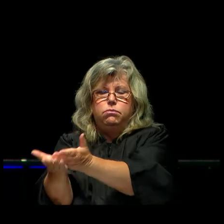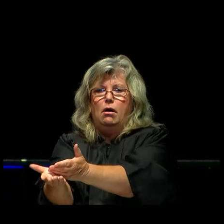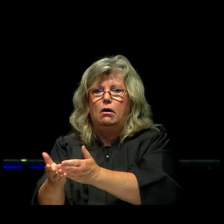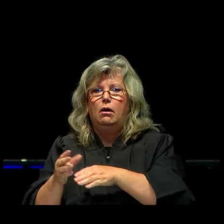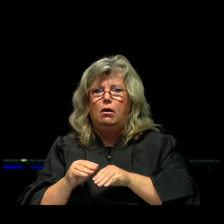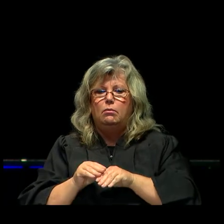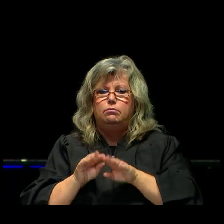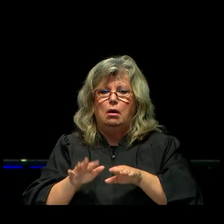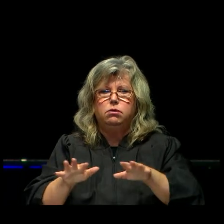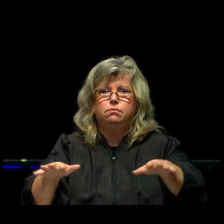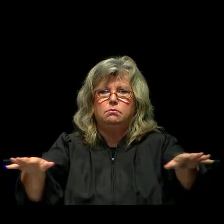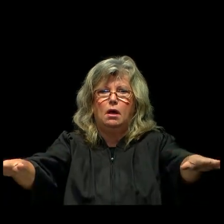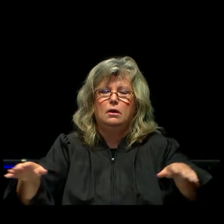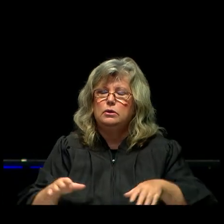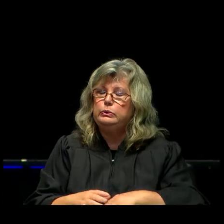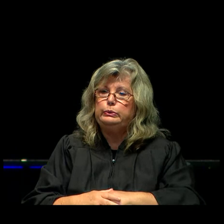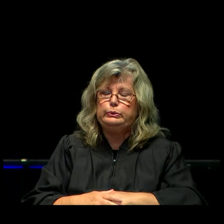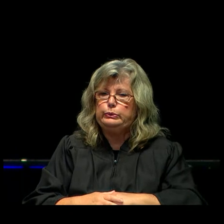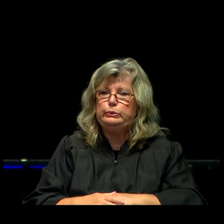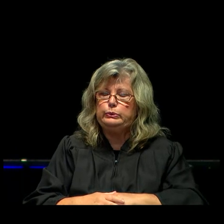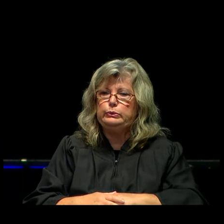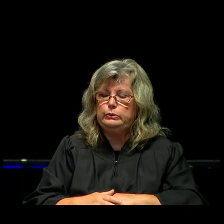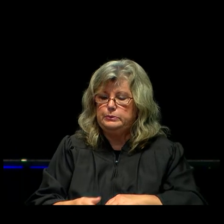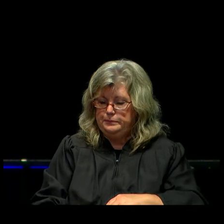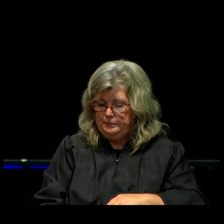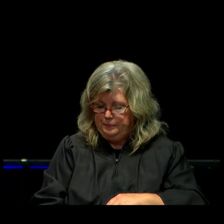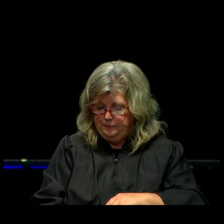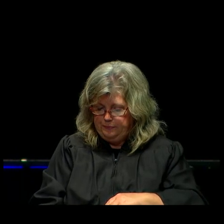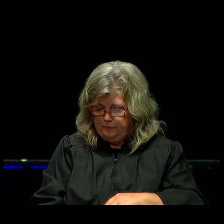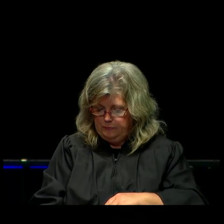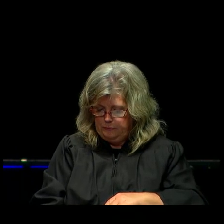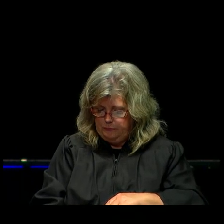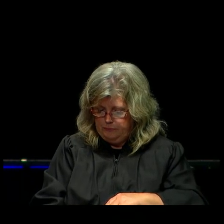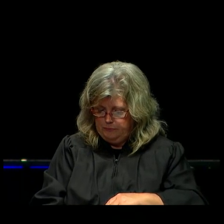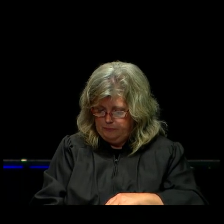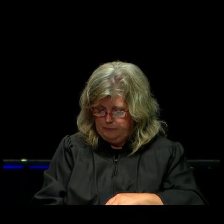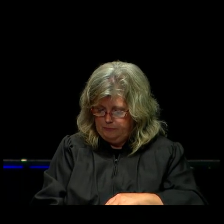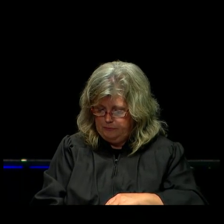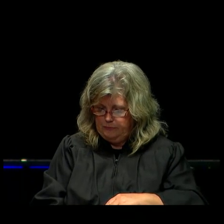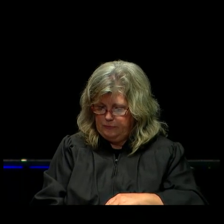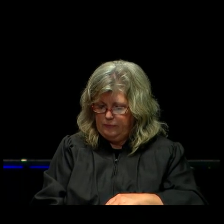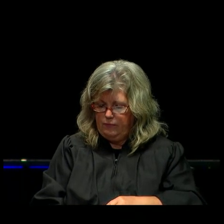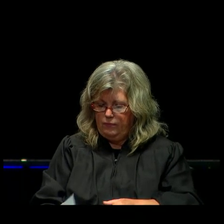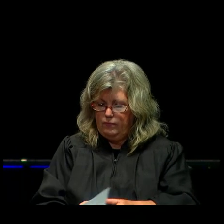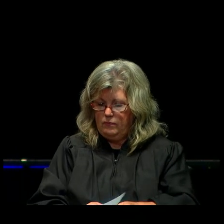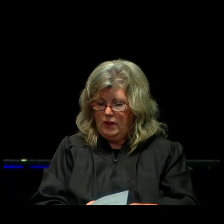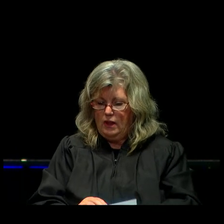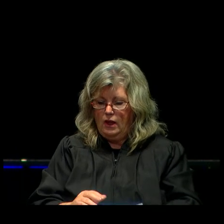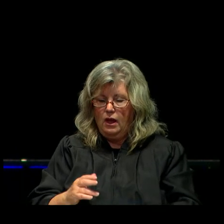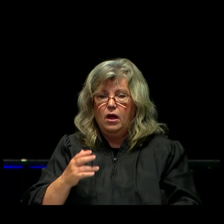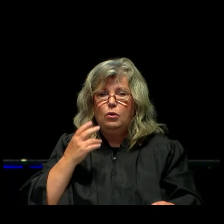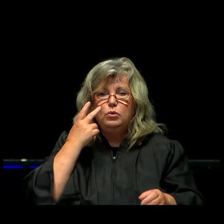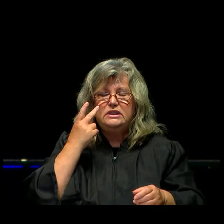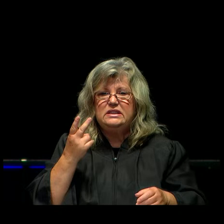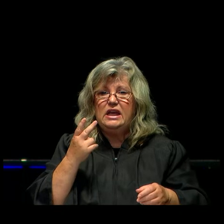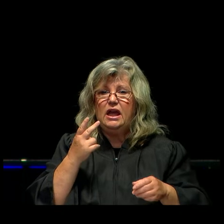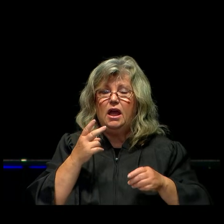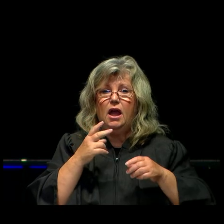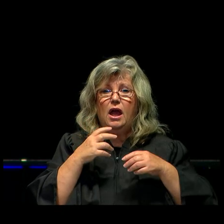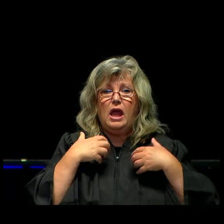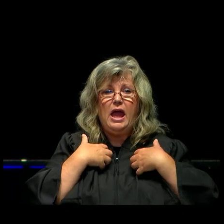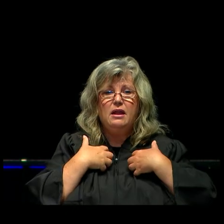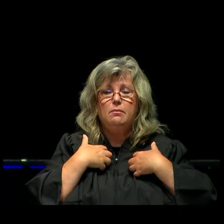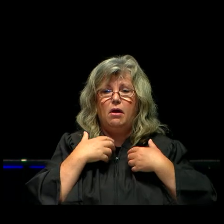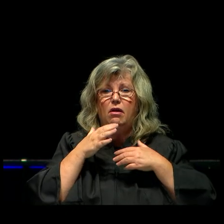in a nonlinear way. We're looking at the decline in biodiversity, the warming and acidification of